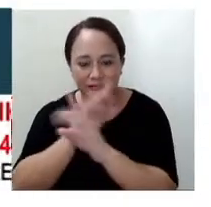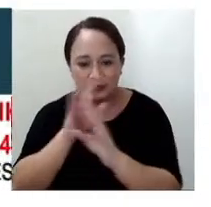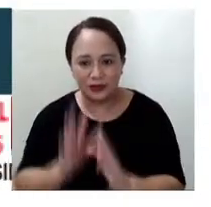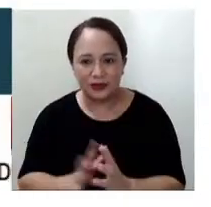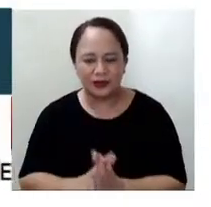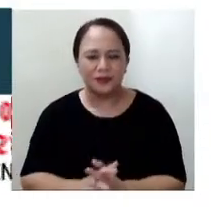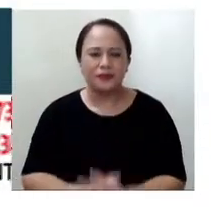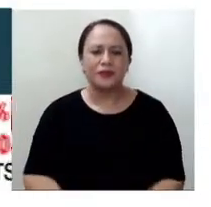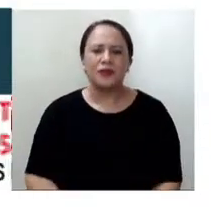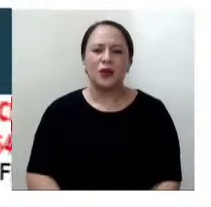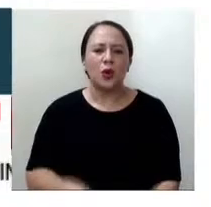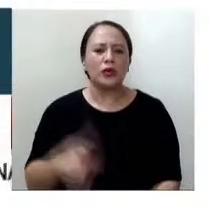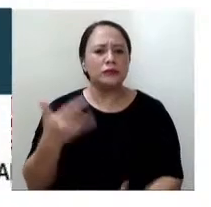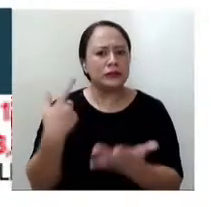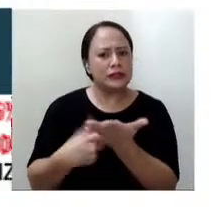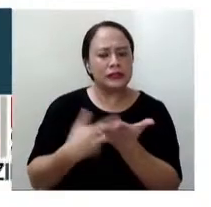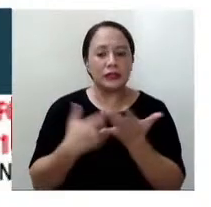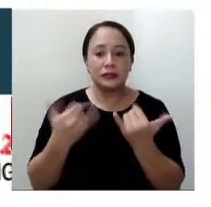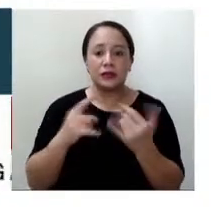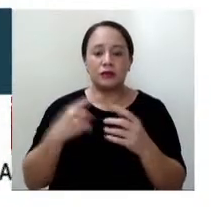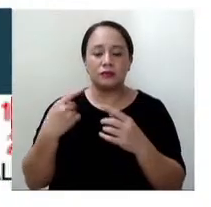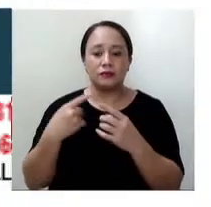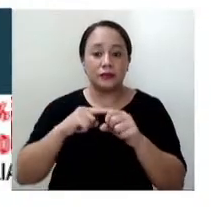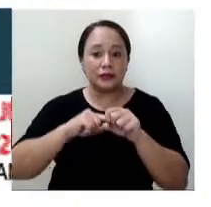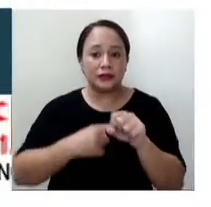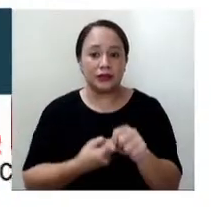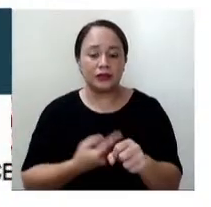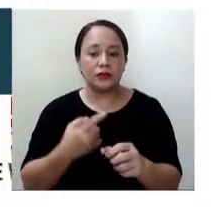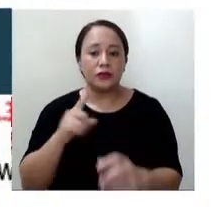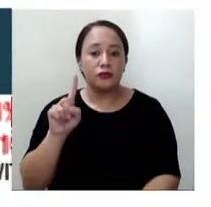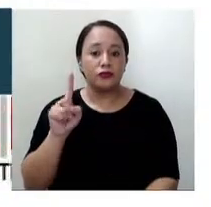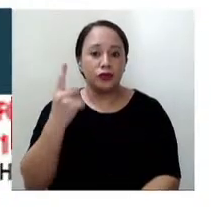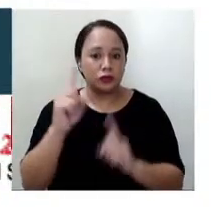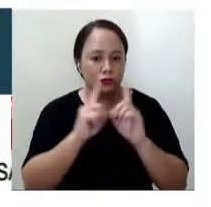let's talk about that now, because in the beginning, when we first